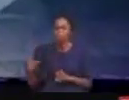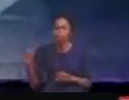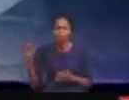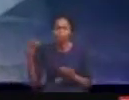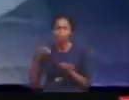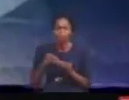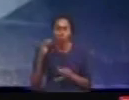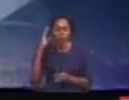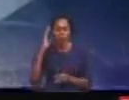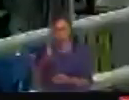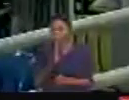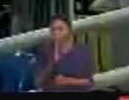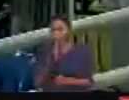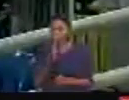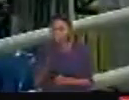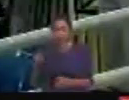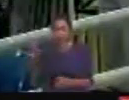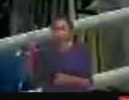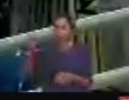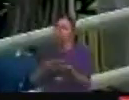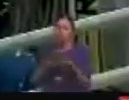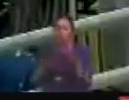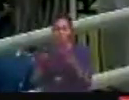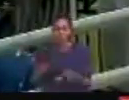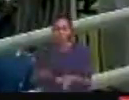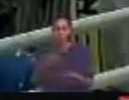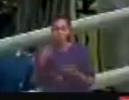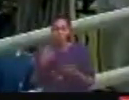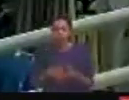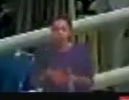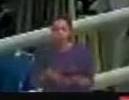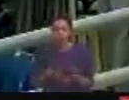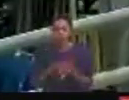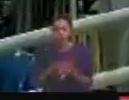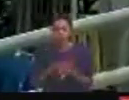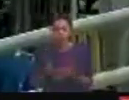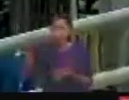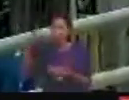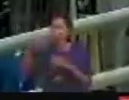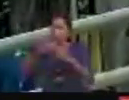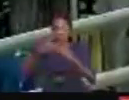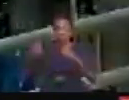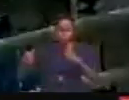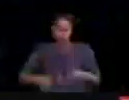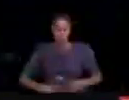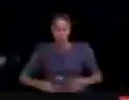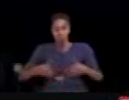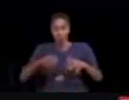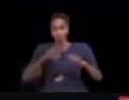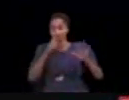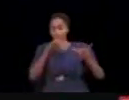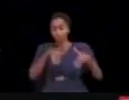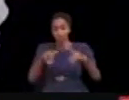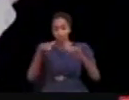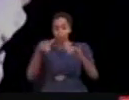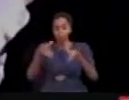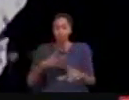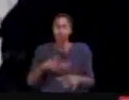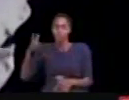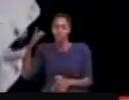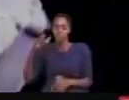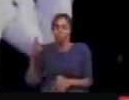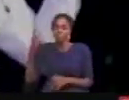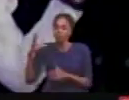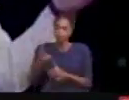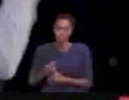will be. He opened the prison doors. He parted the raging sea. My